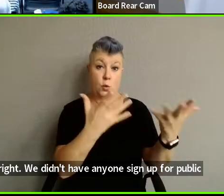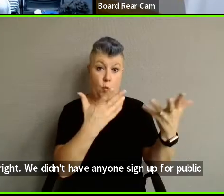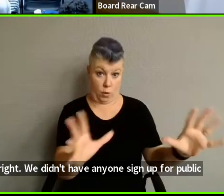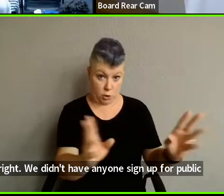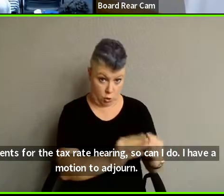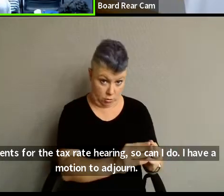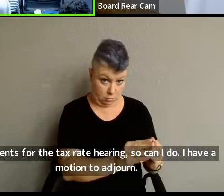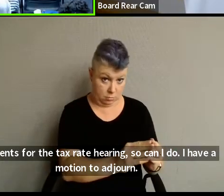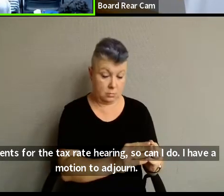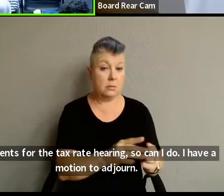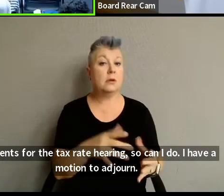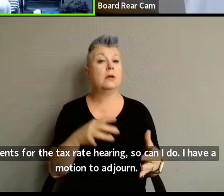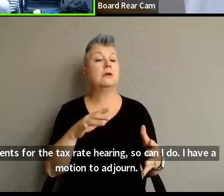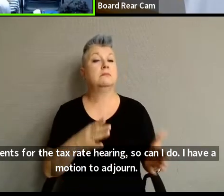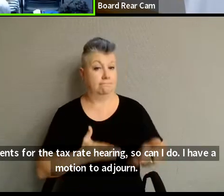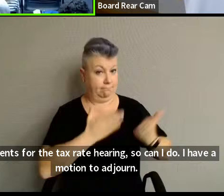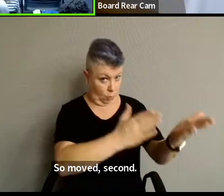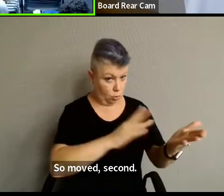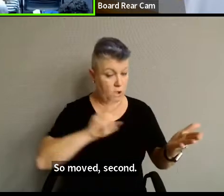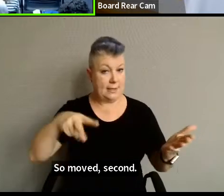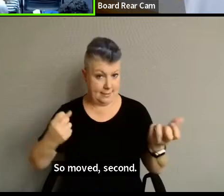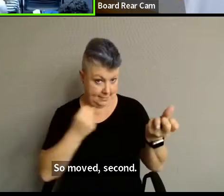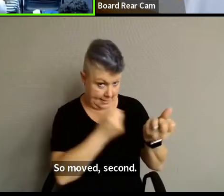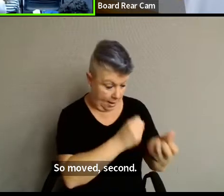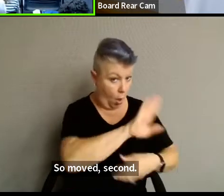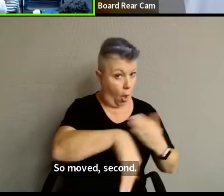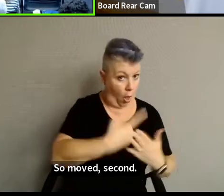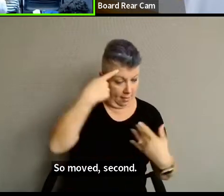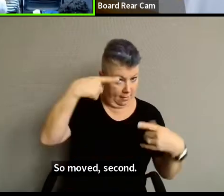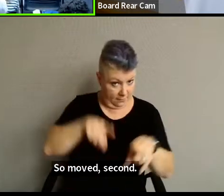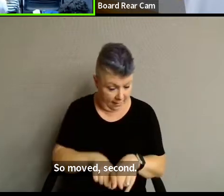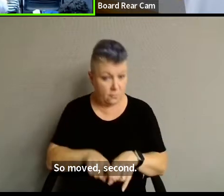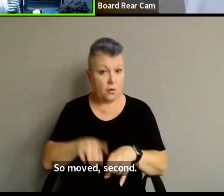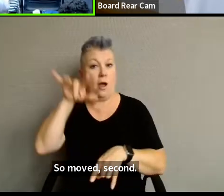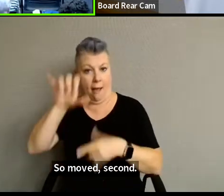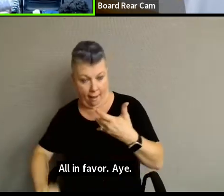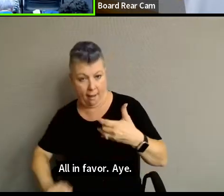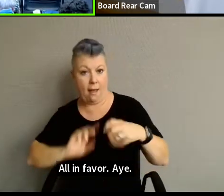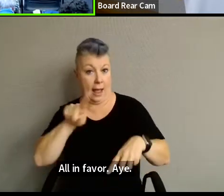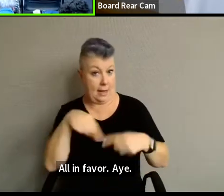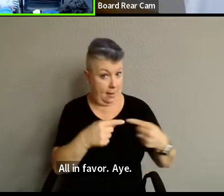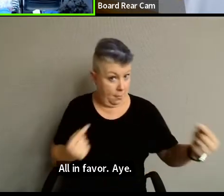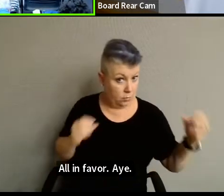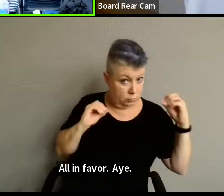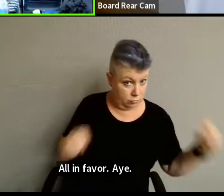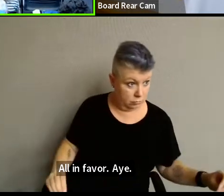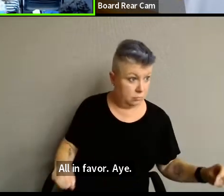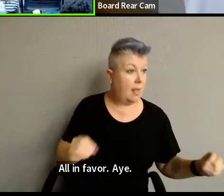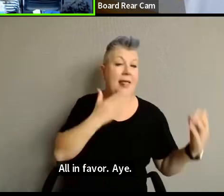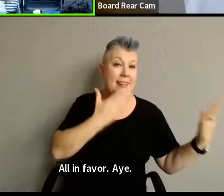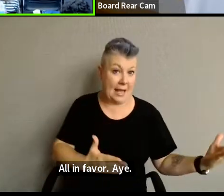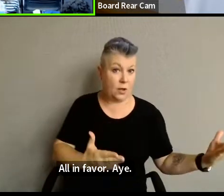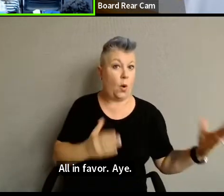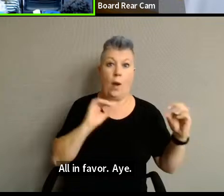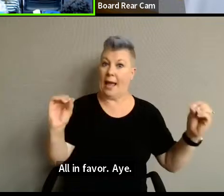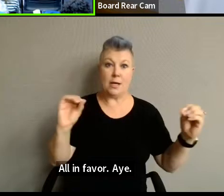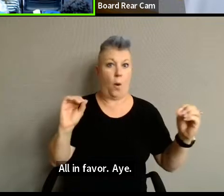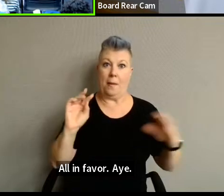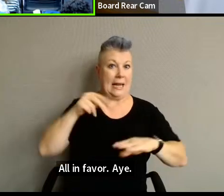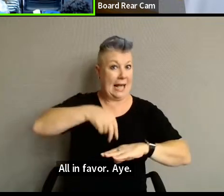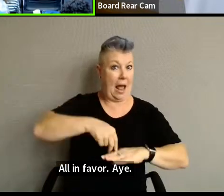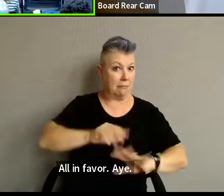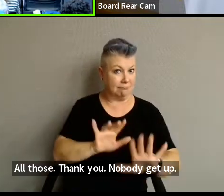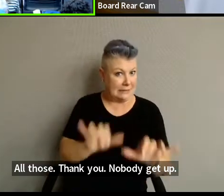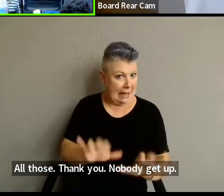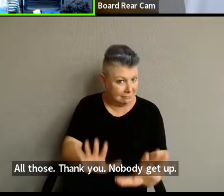Second. All in favor? Aye. All opposed? Thank you. Nobody get up. We have one